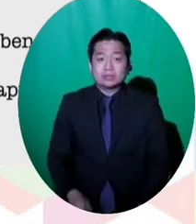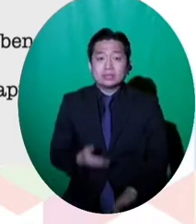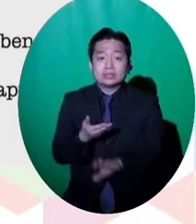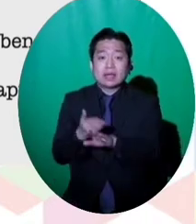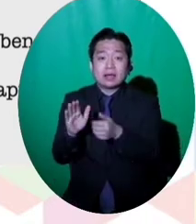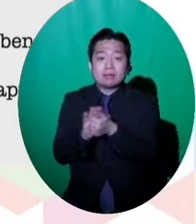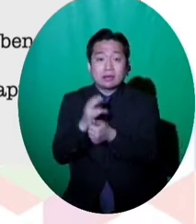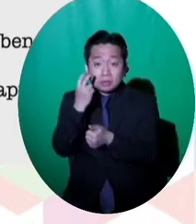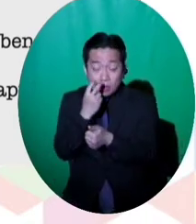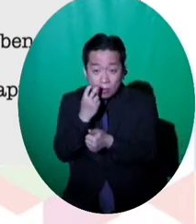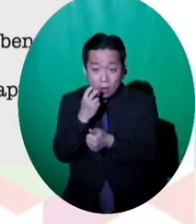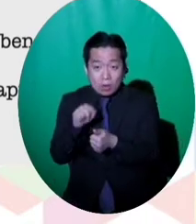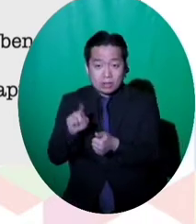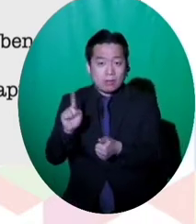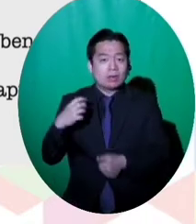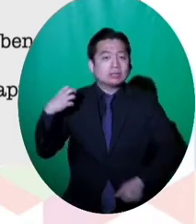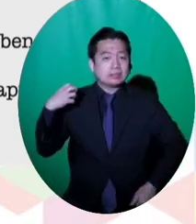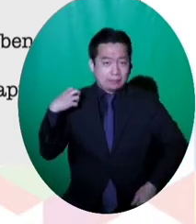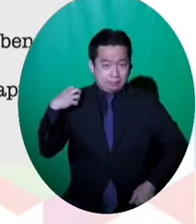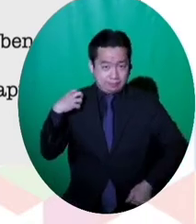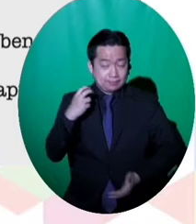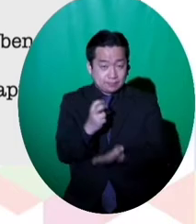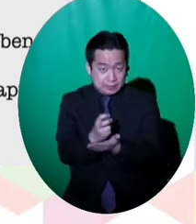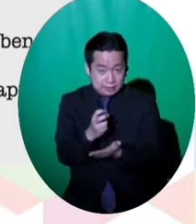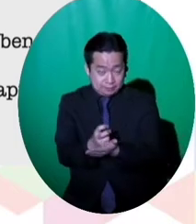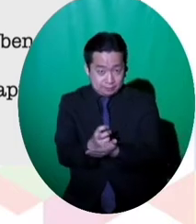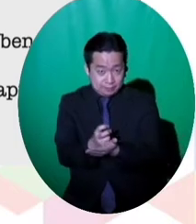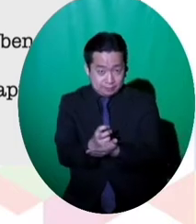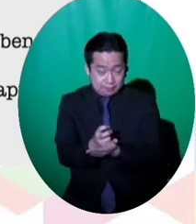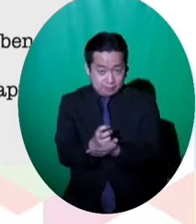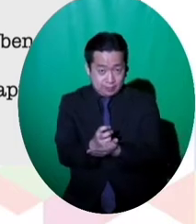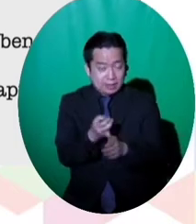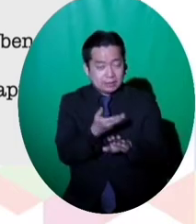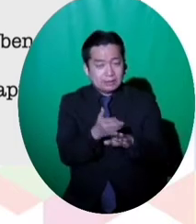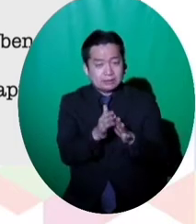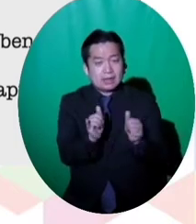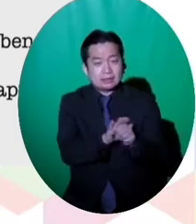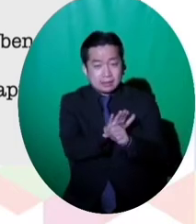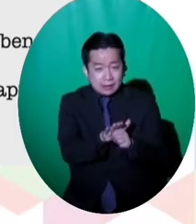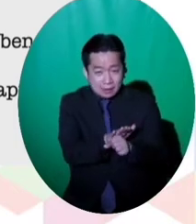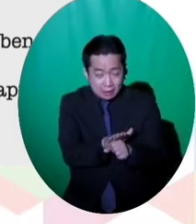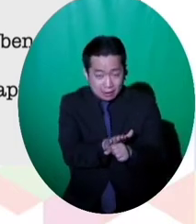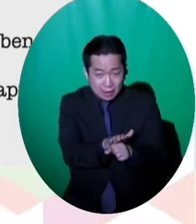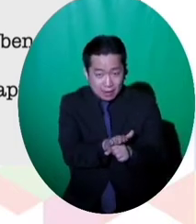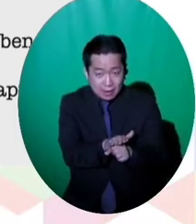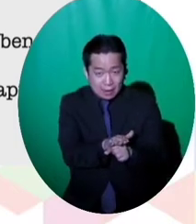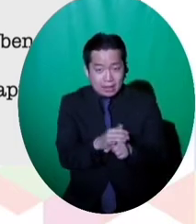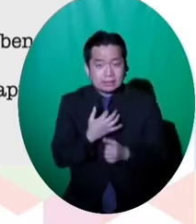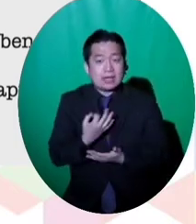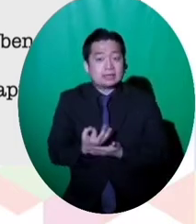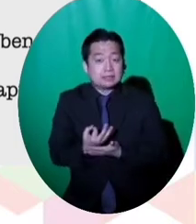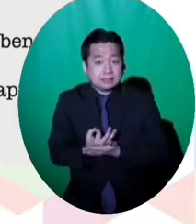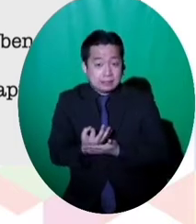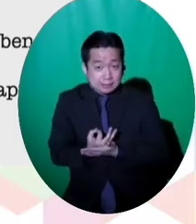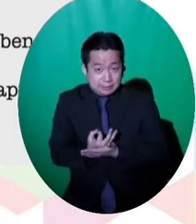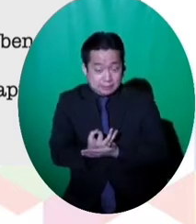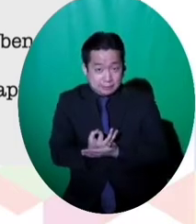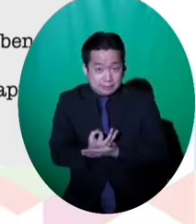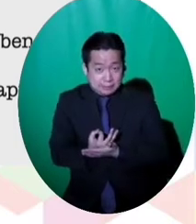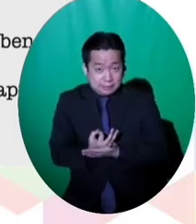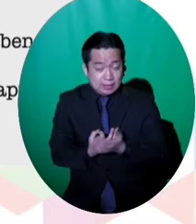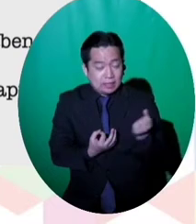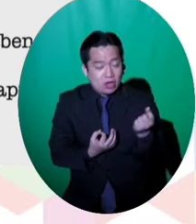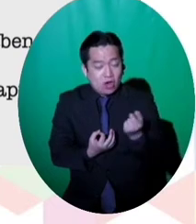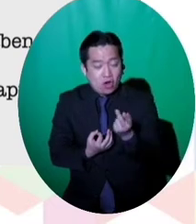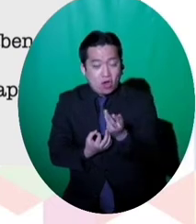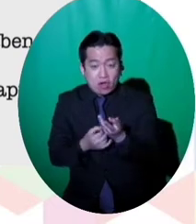as well as economic self-interest. Care providers themselves need to survive. They need support. They